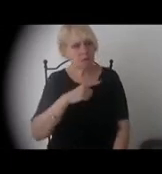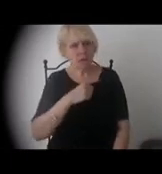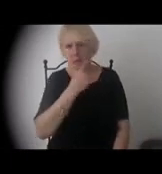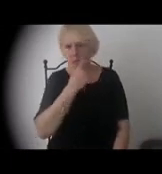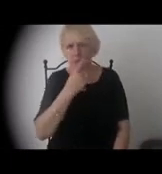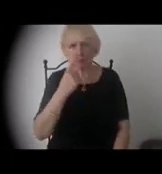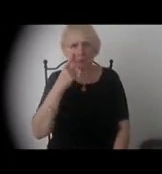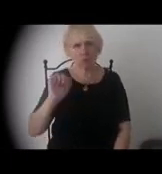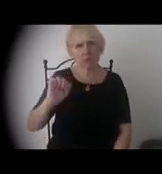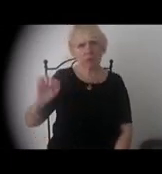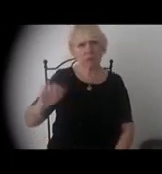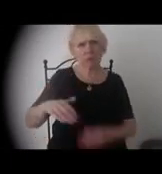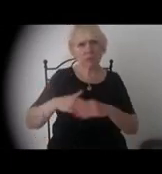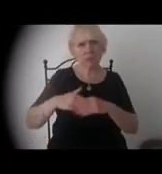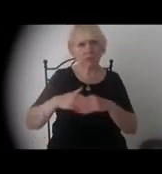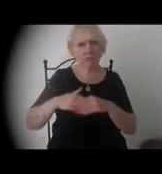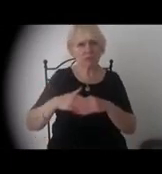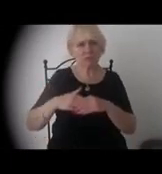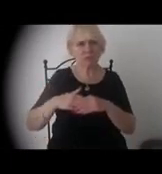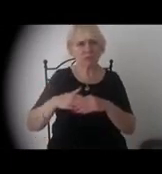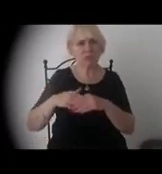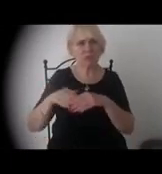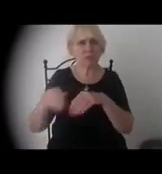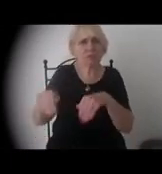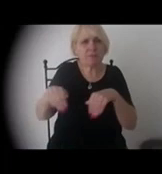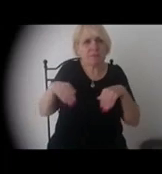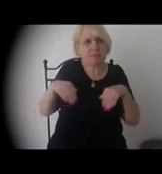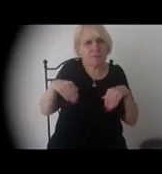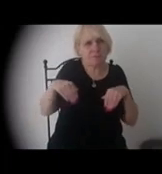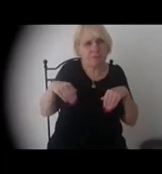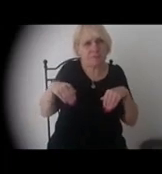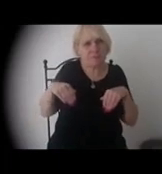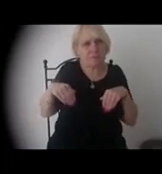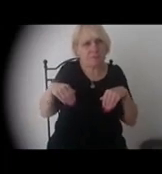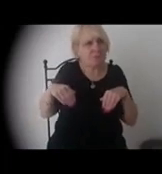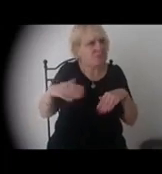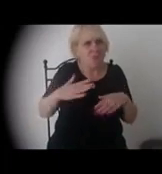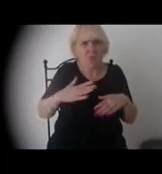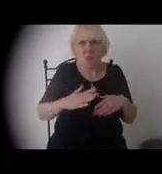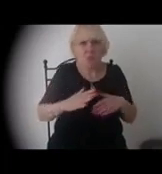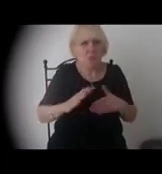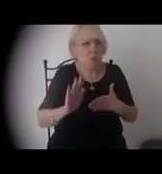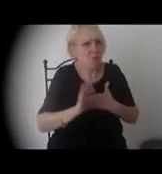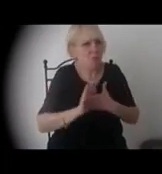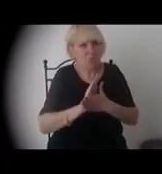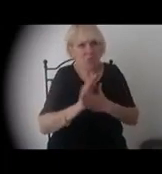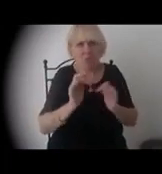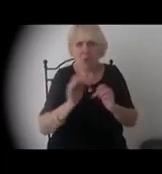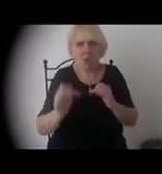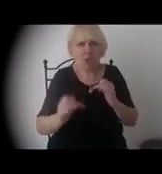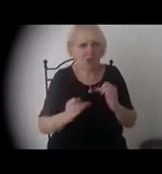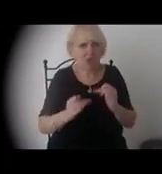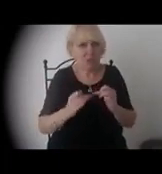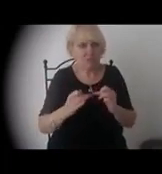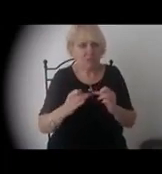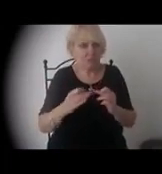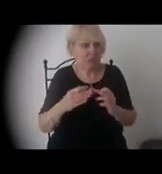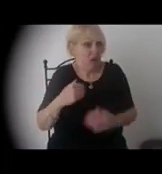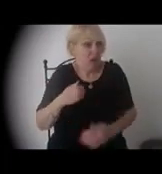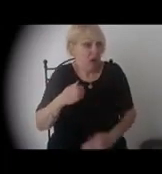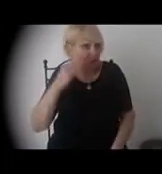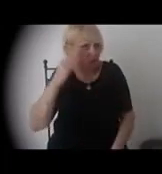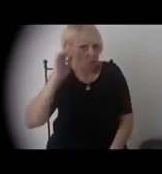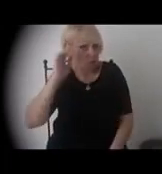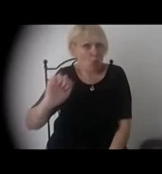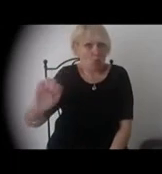his friend has become withdrawn and disinterested in the online games they used to do together. I do not know the child's